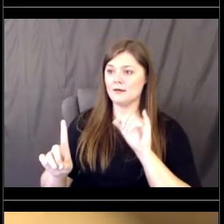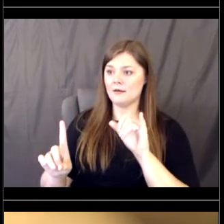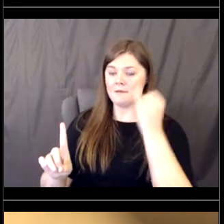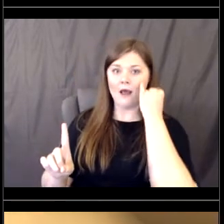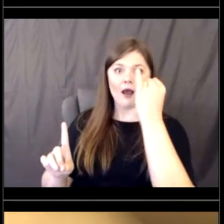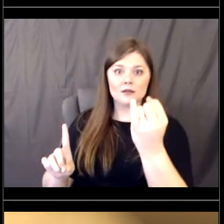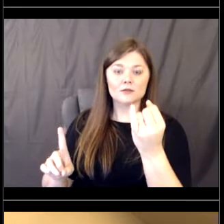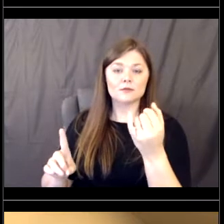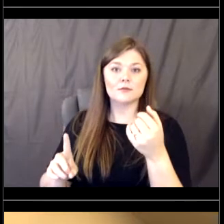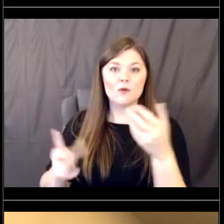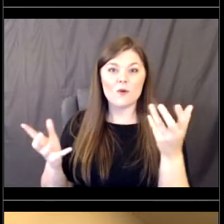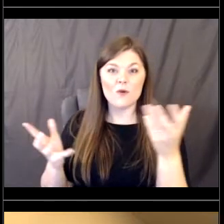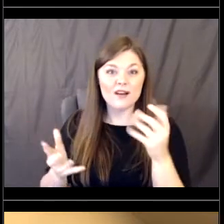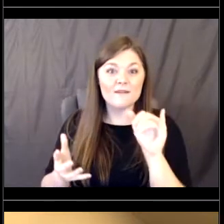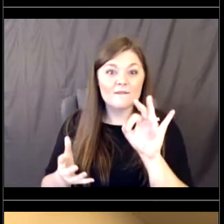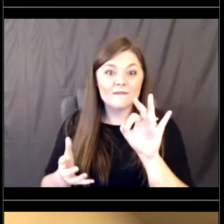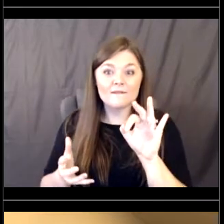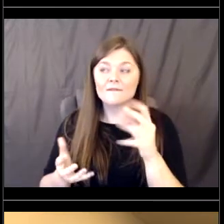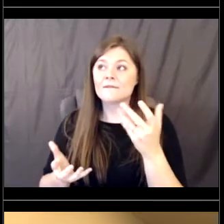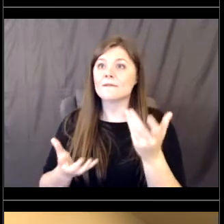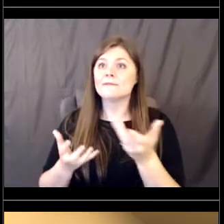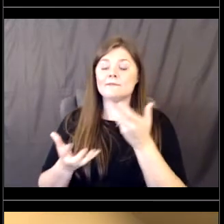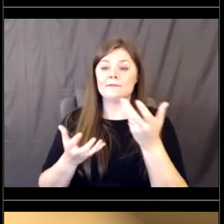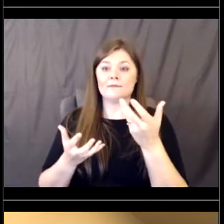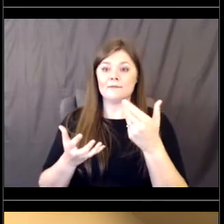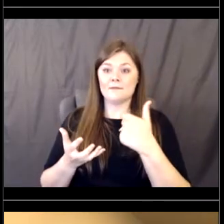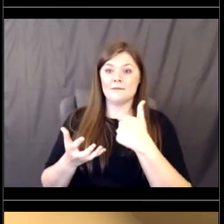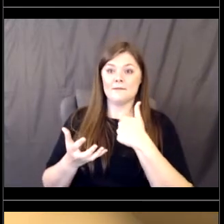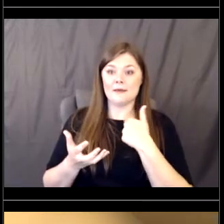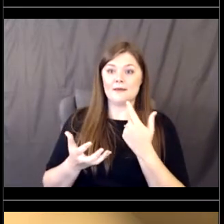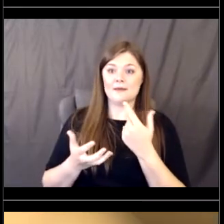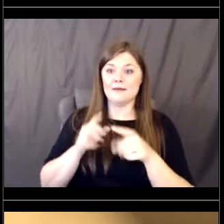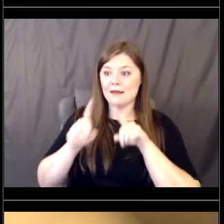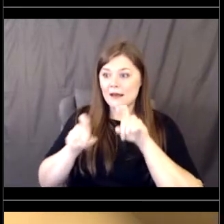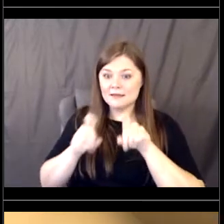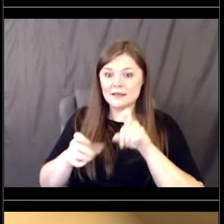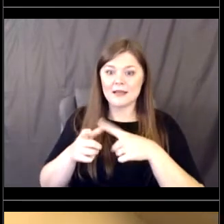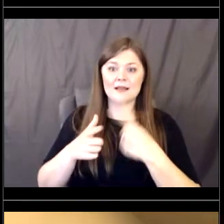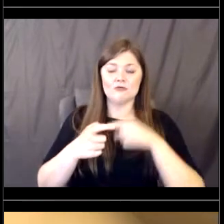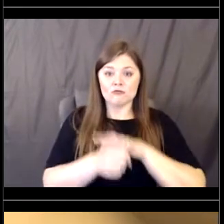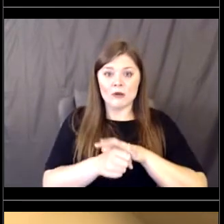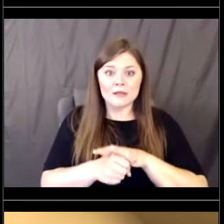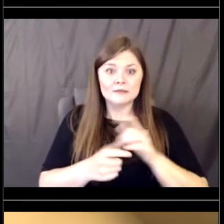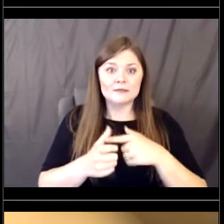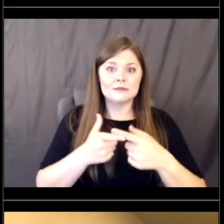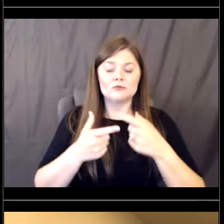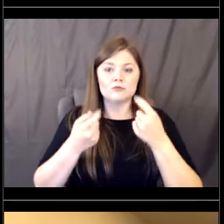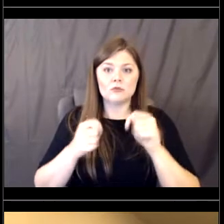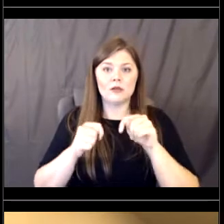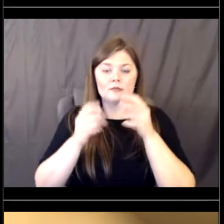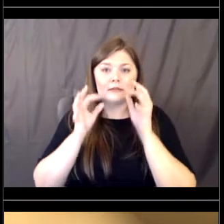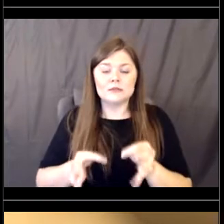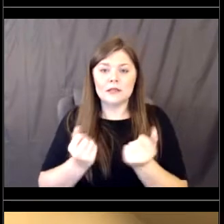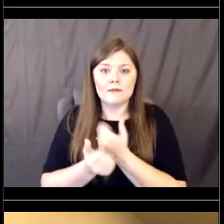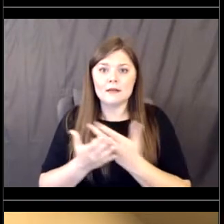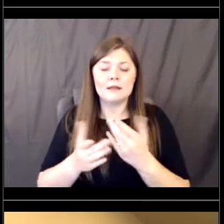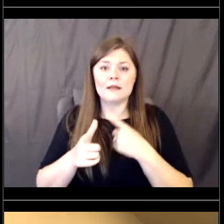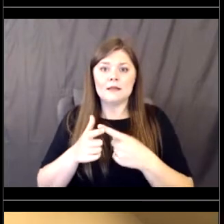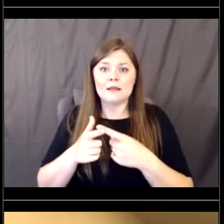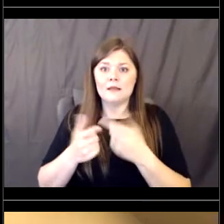like if I was asking all these questions. I'm under duress and I'm trying to make decisions, and if I'm just not receiving